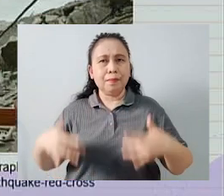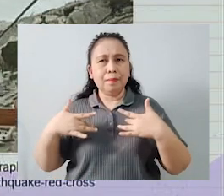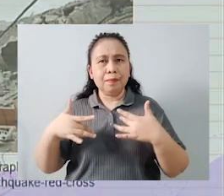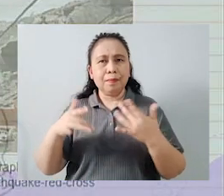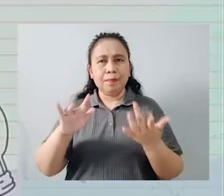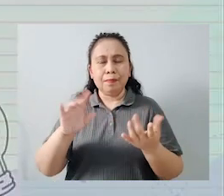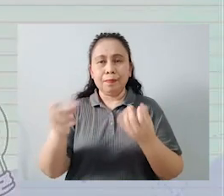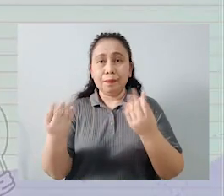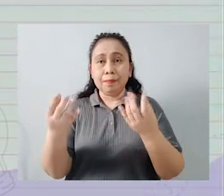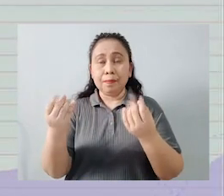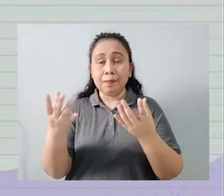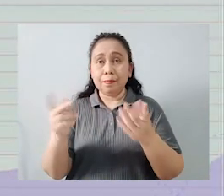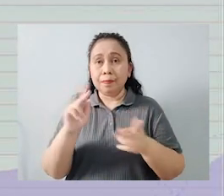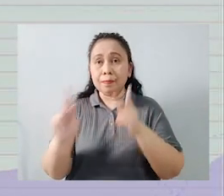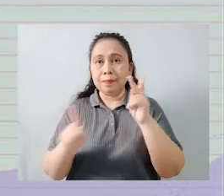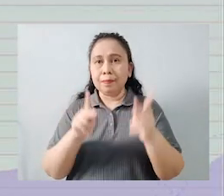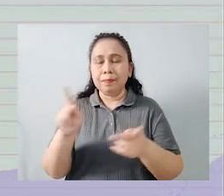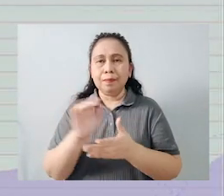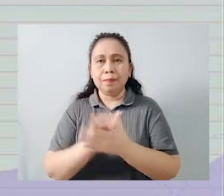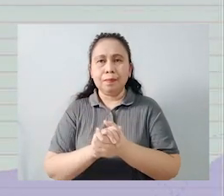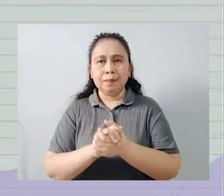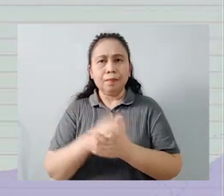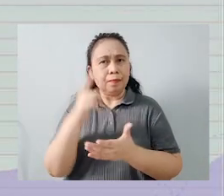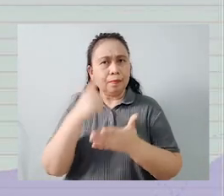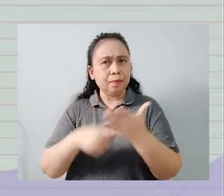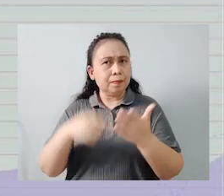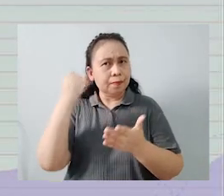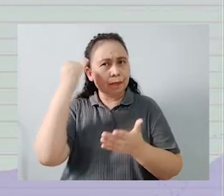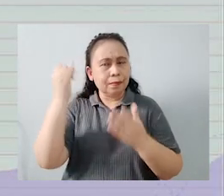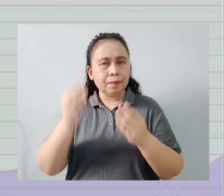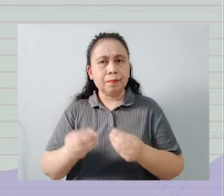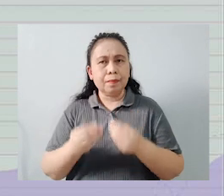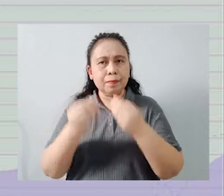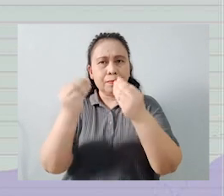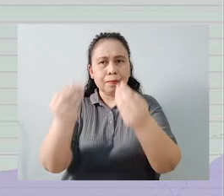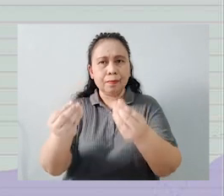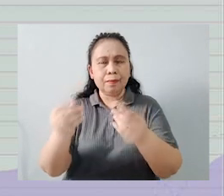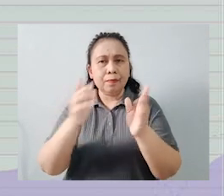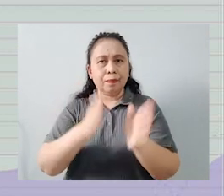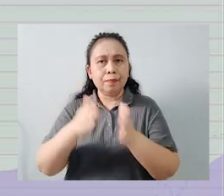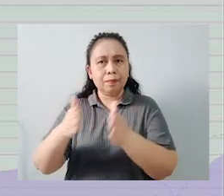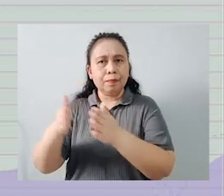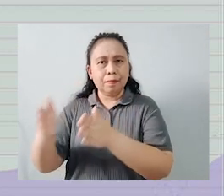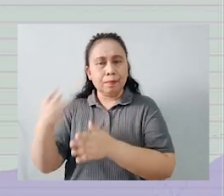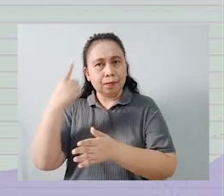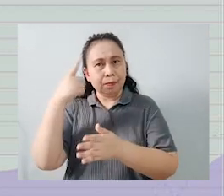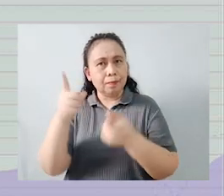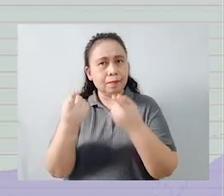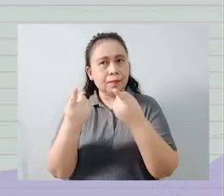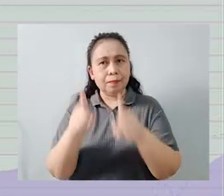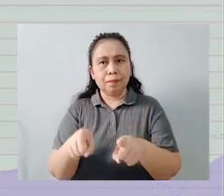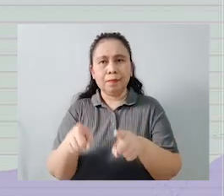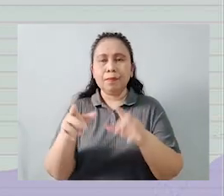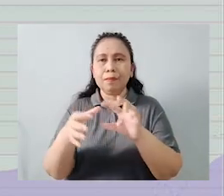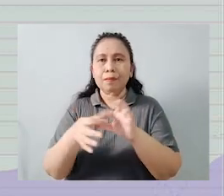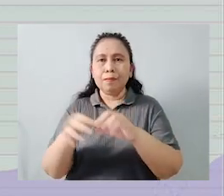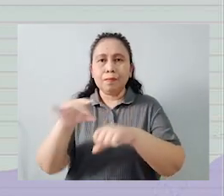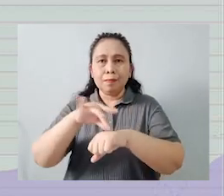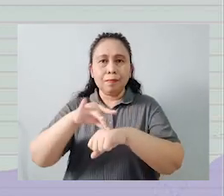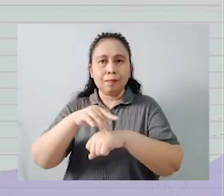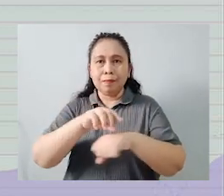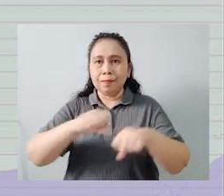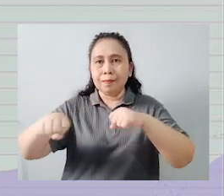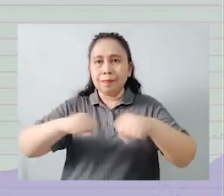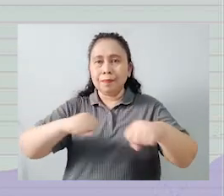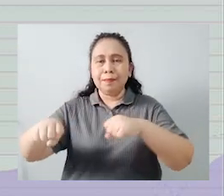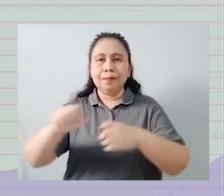people. What suggestions can you give in order to prepare for the eventual occurrence of an